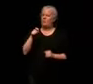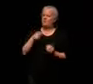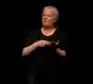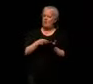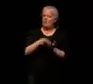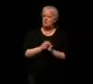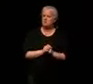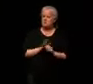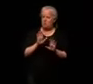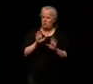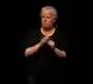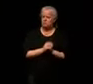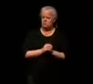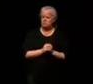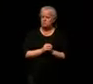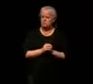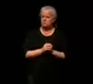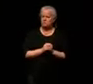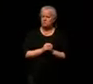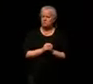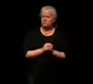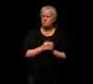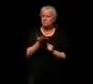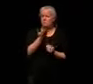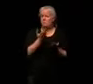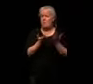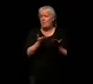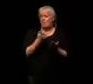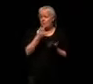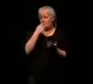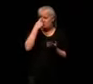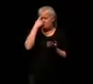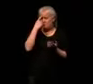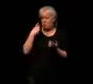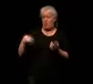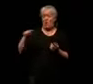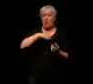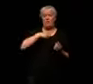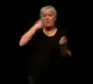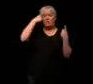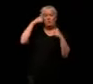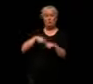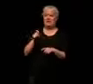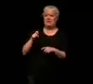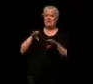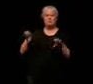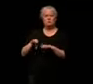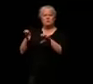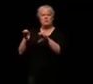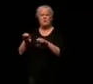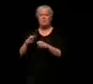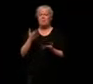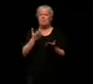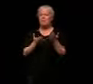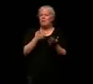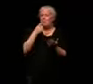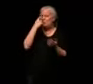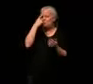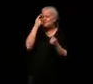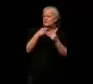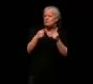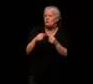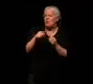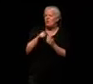We may agree that action must be taken but we may not always agree on what action to take.